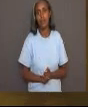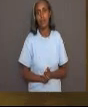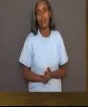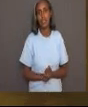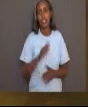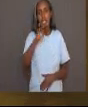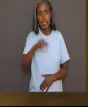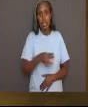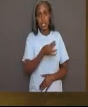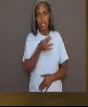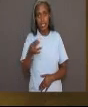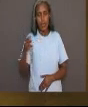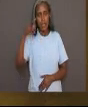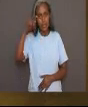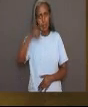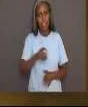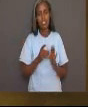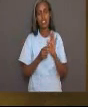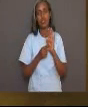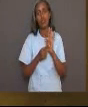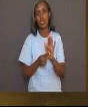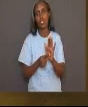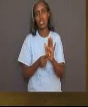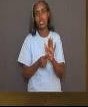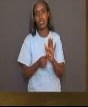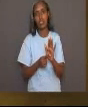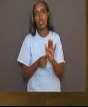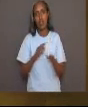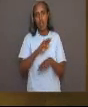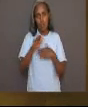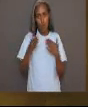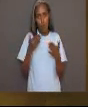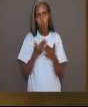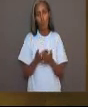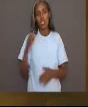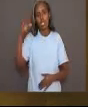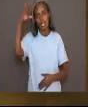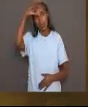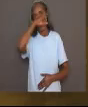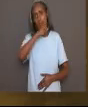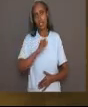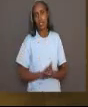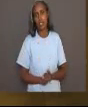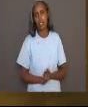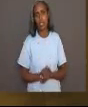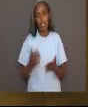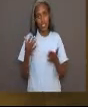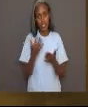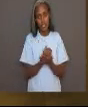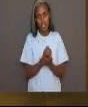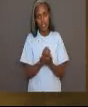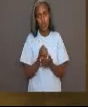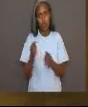The table must demonstrate that all the premises taken